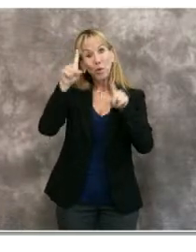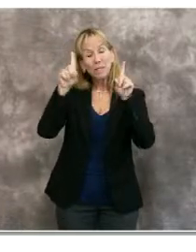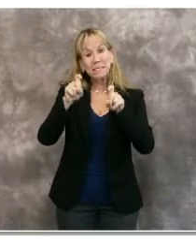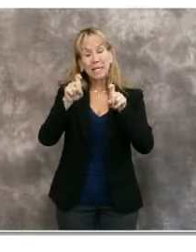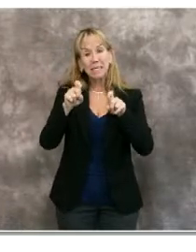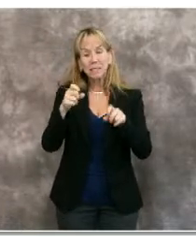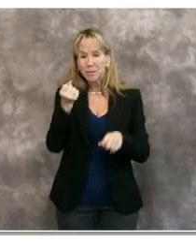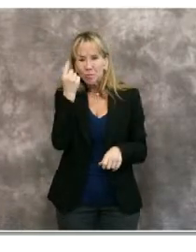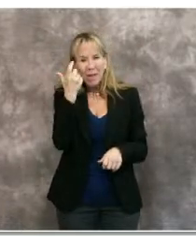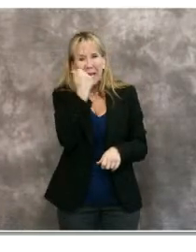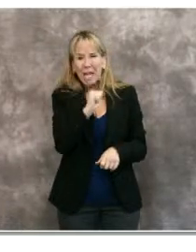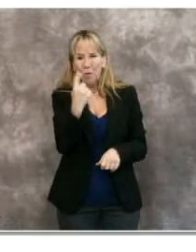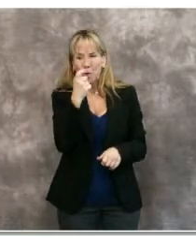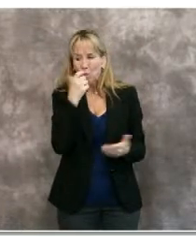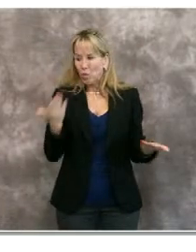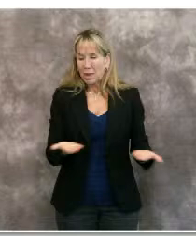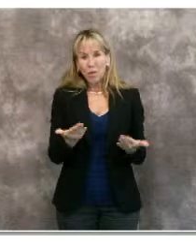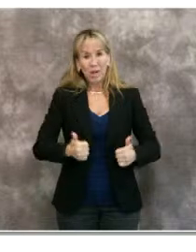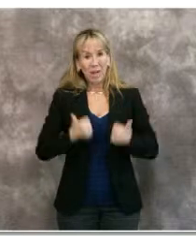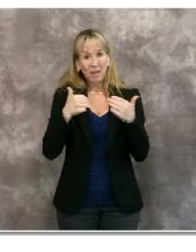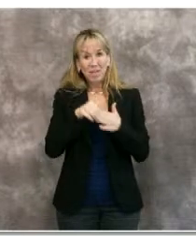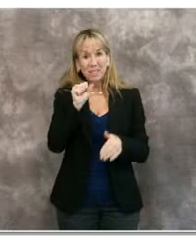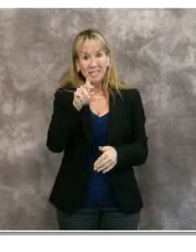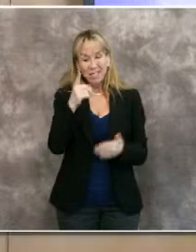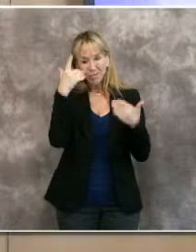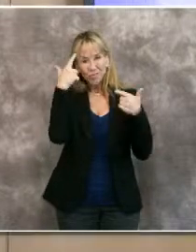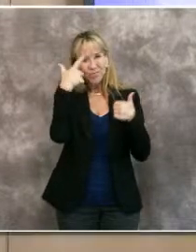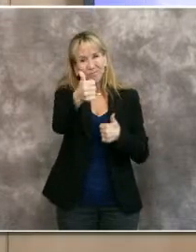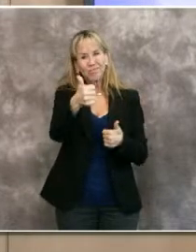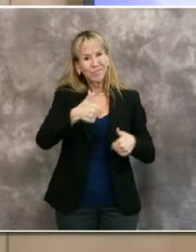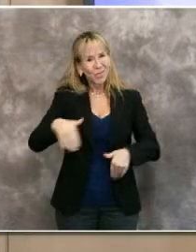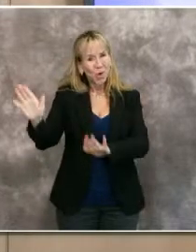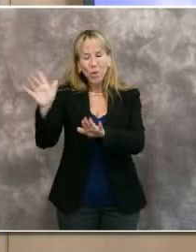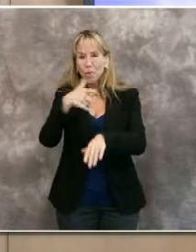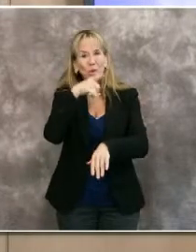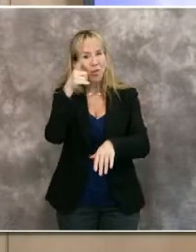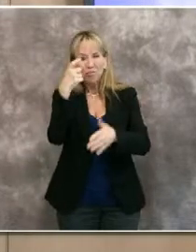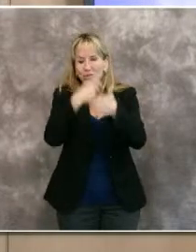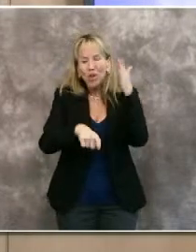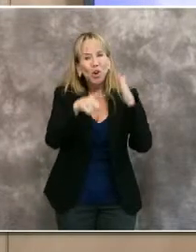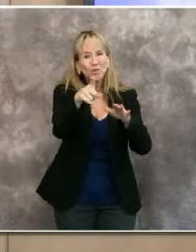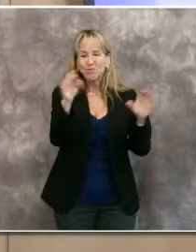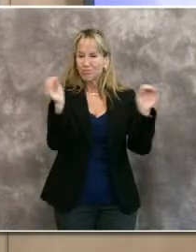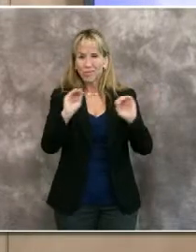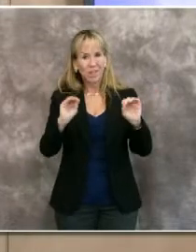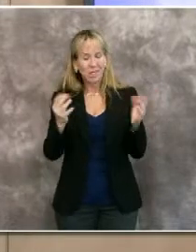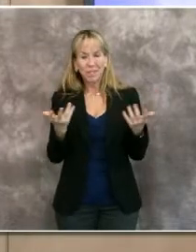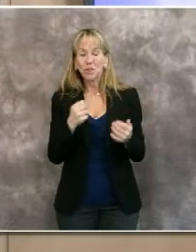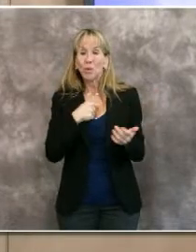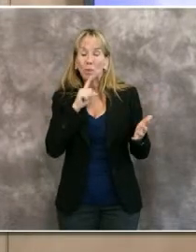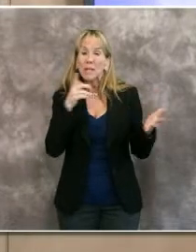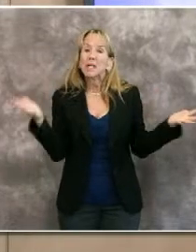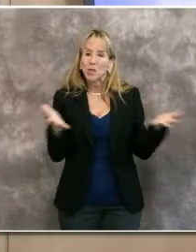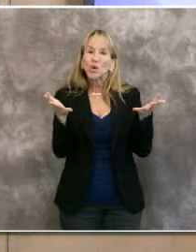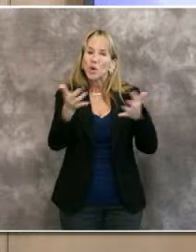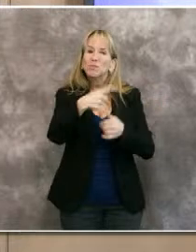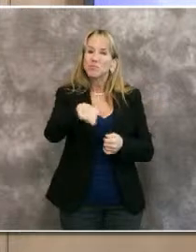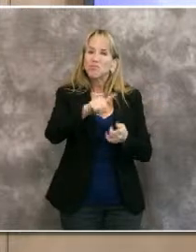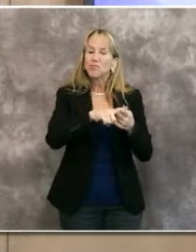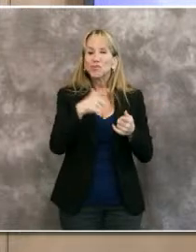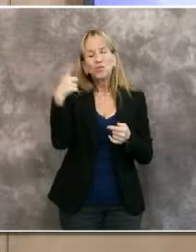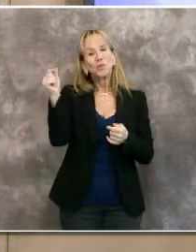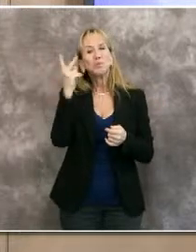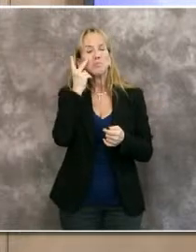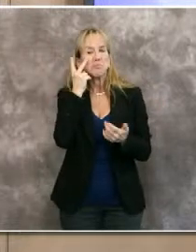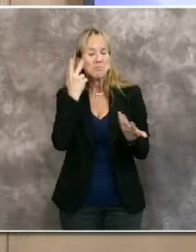anyone in San Diego County. There is no cost, there is no charge, and we encourage folks to go get